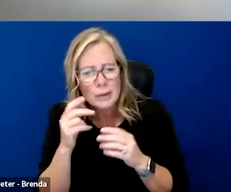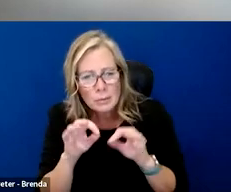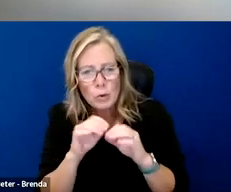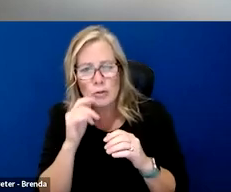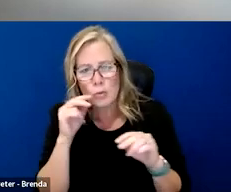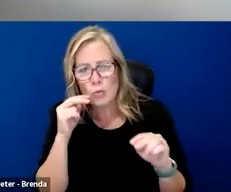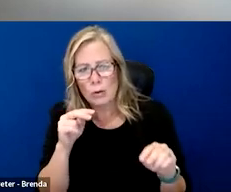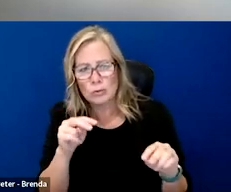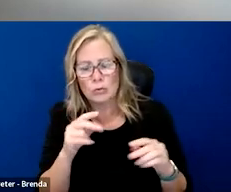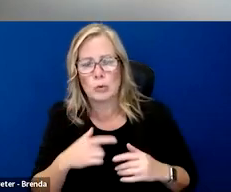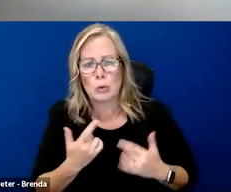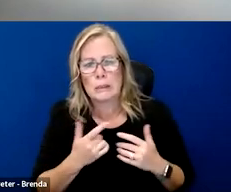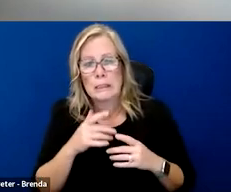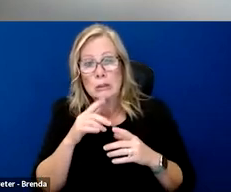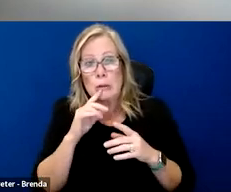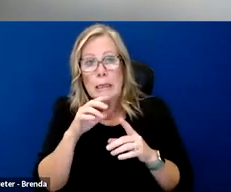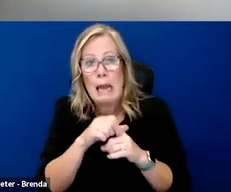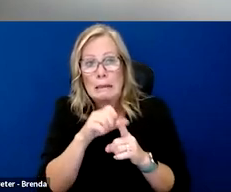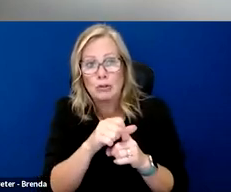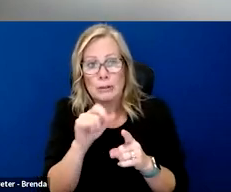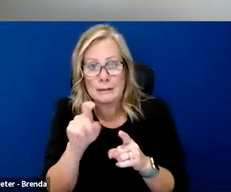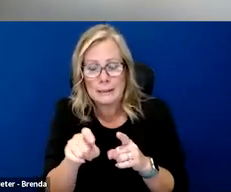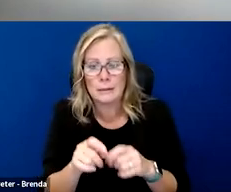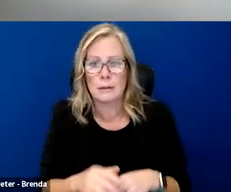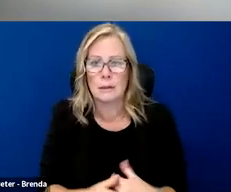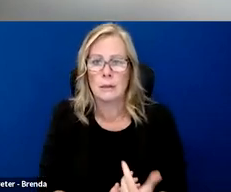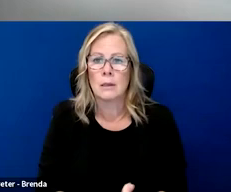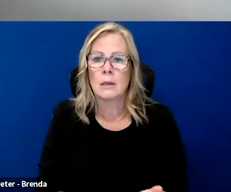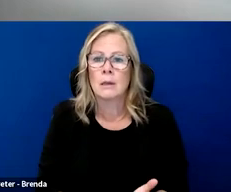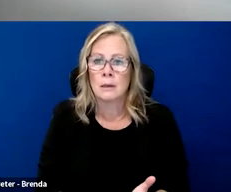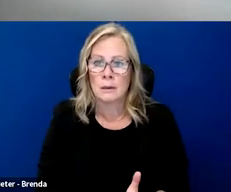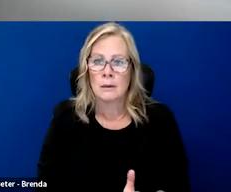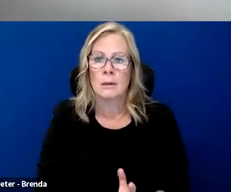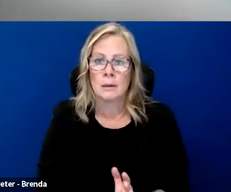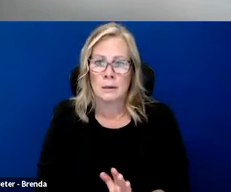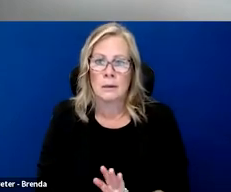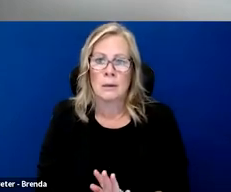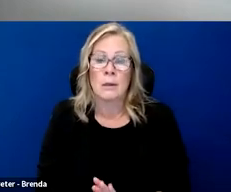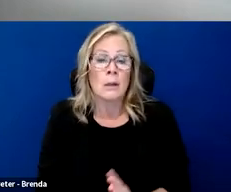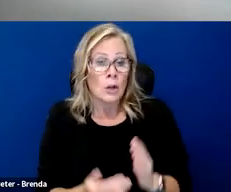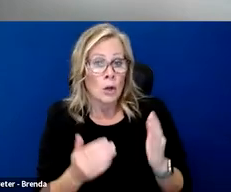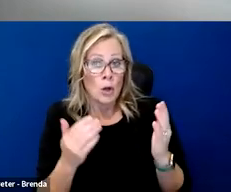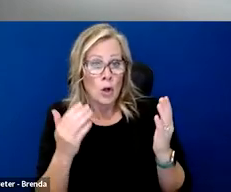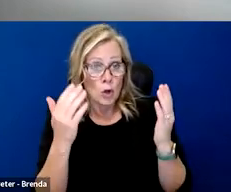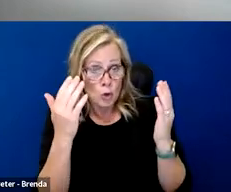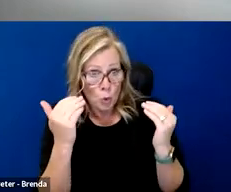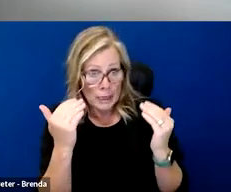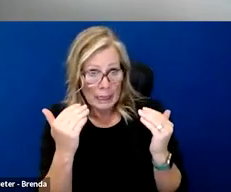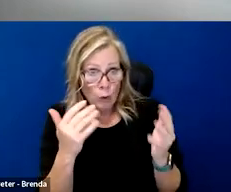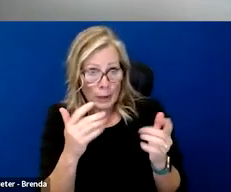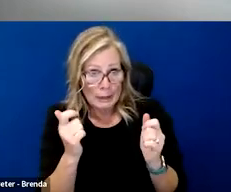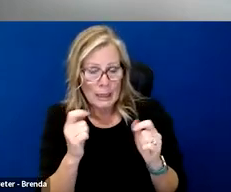time to seek medical attention is because it's cooling off rapidly, but in a medically supervised way, is very important.